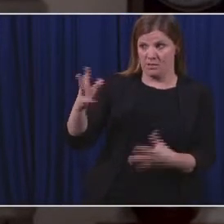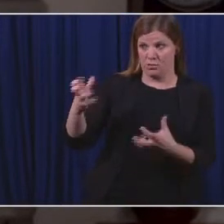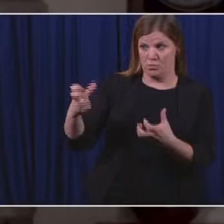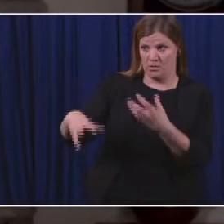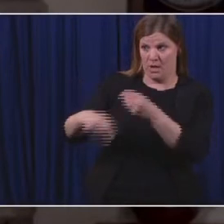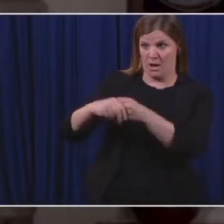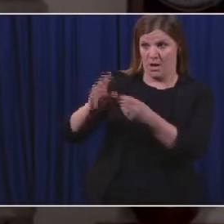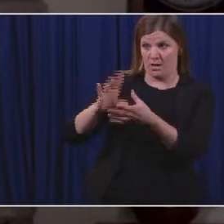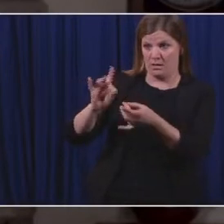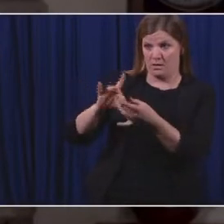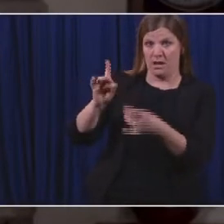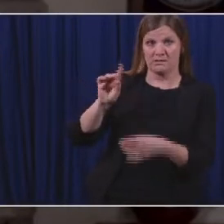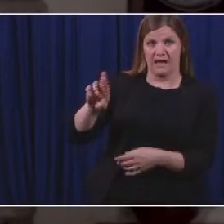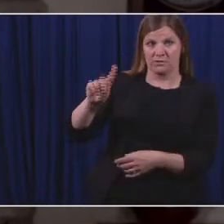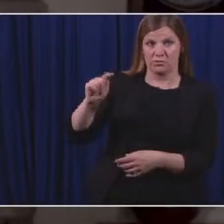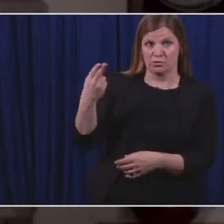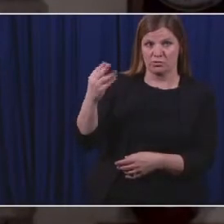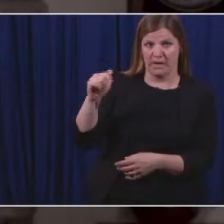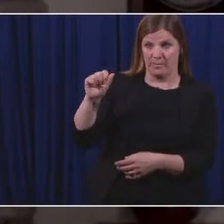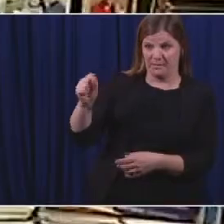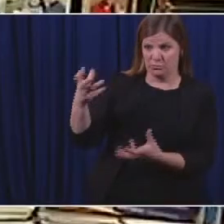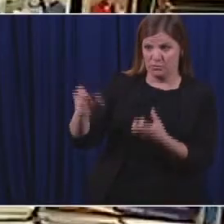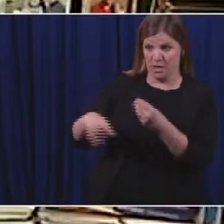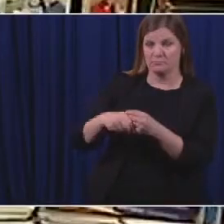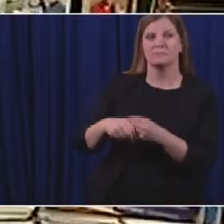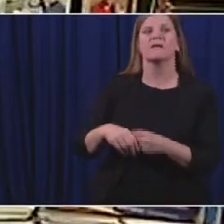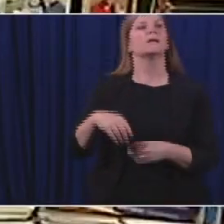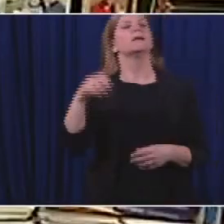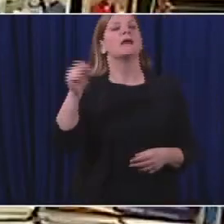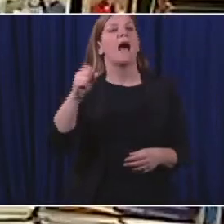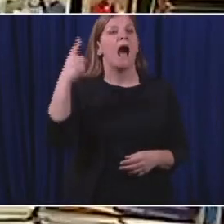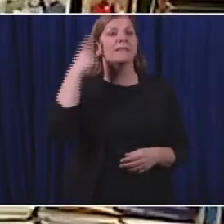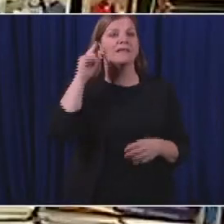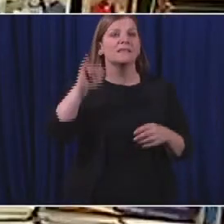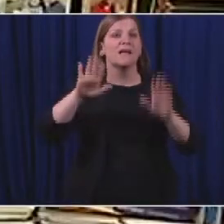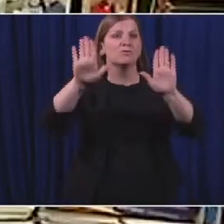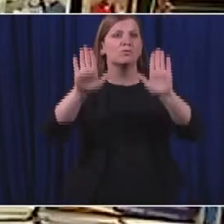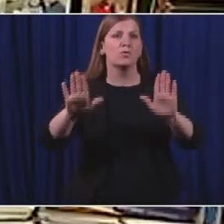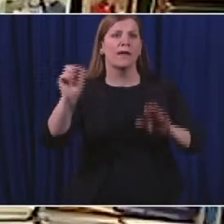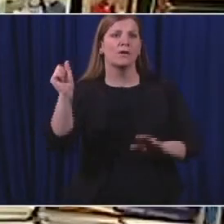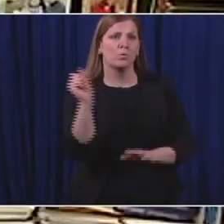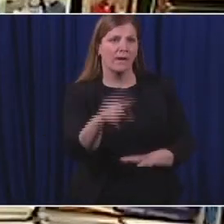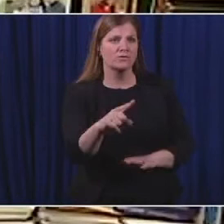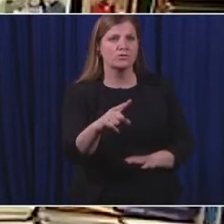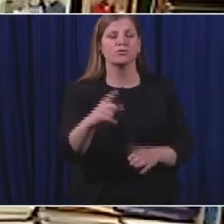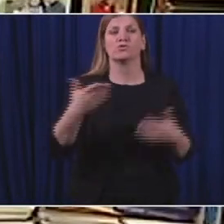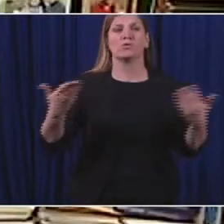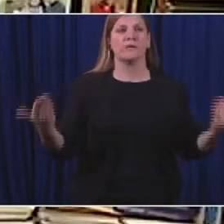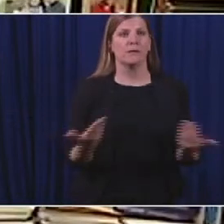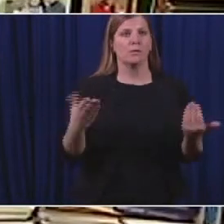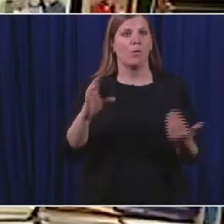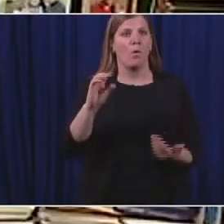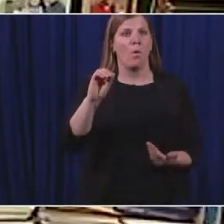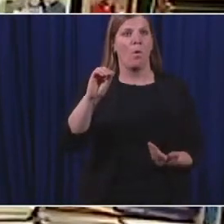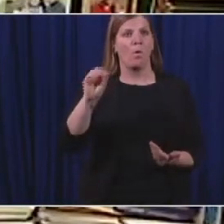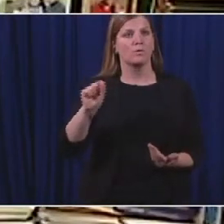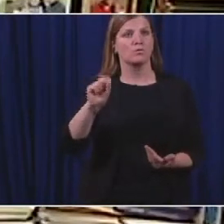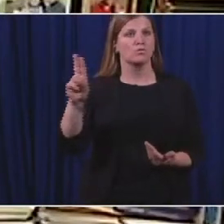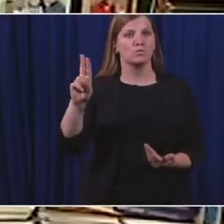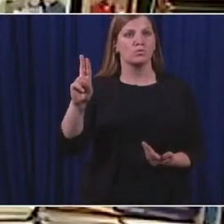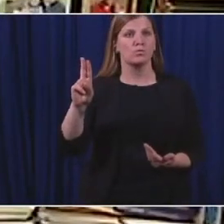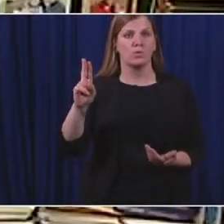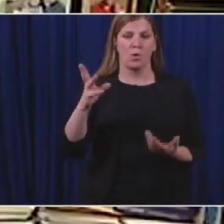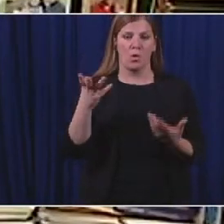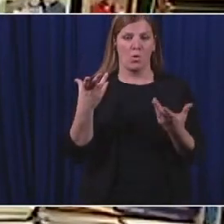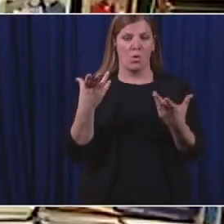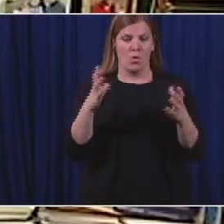Well, I think, Governor, it's a great question. And I think it's something at Ohio State, what we're trying to do first with our own workforce, and then we'll all be doing,